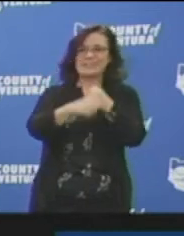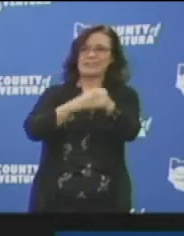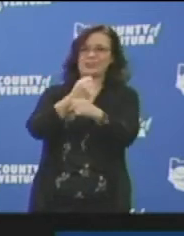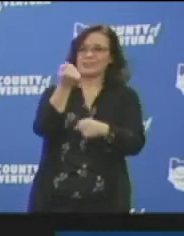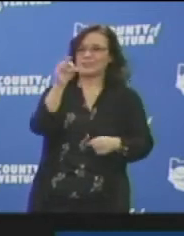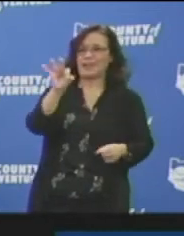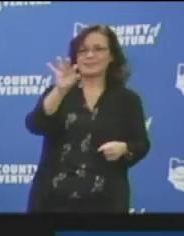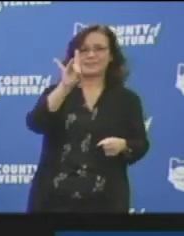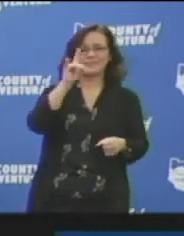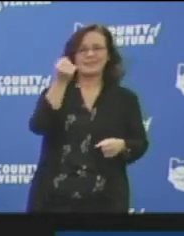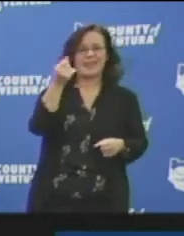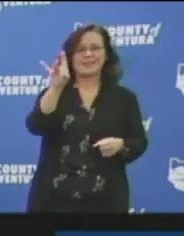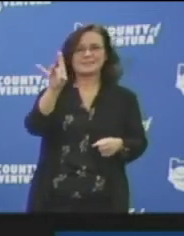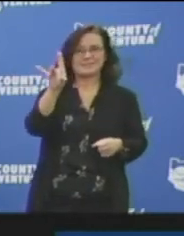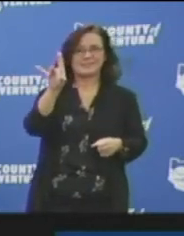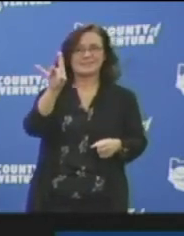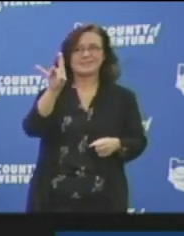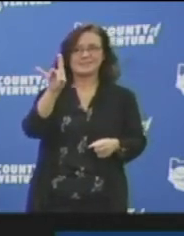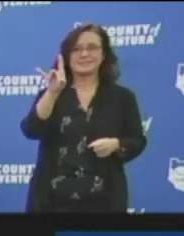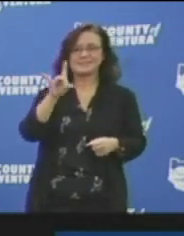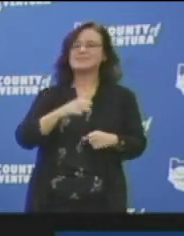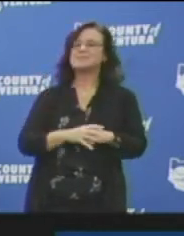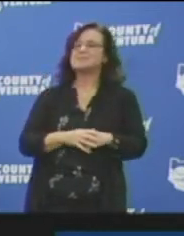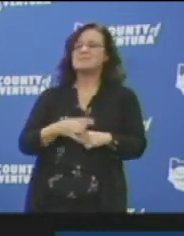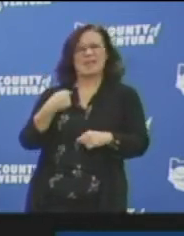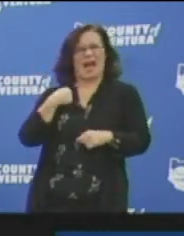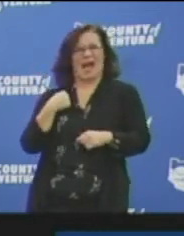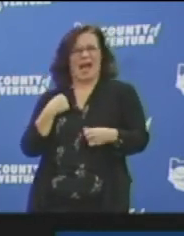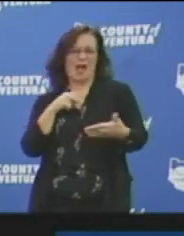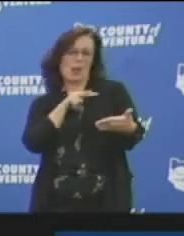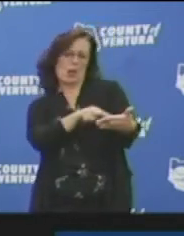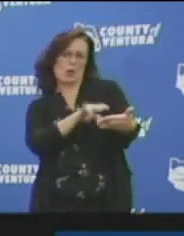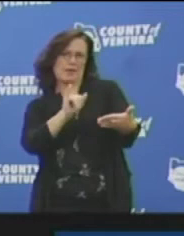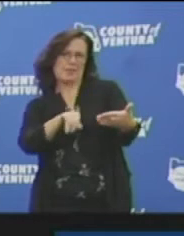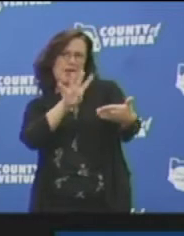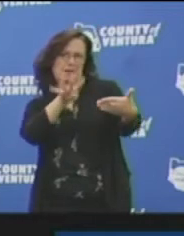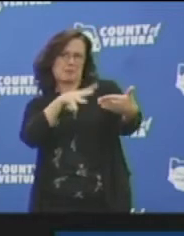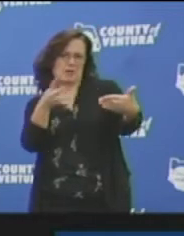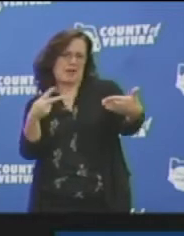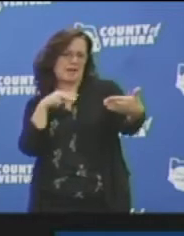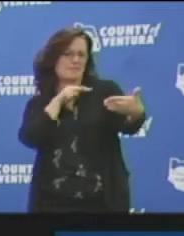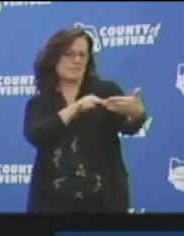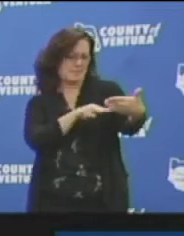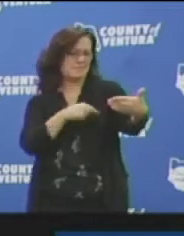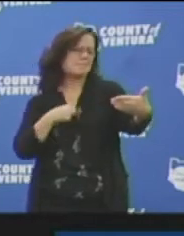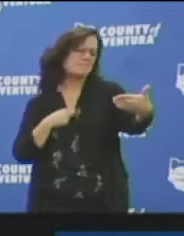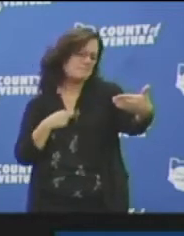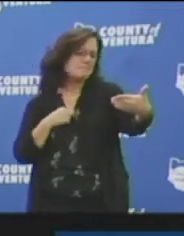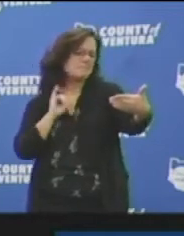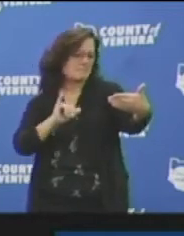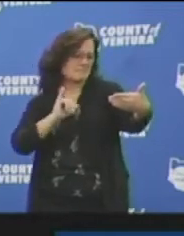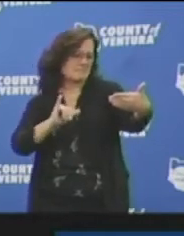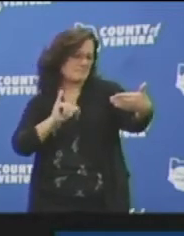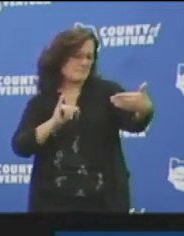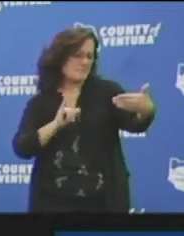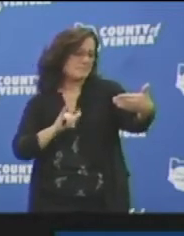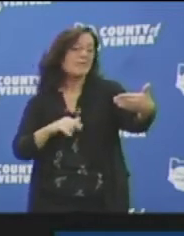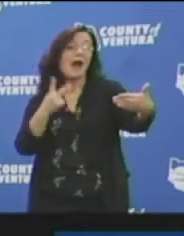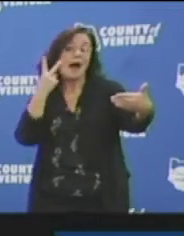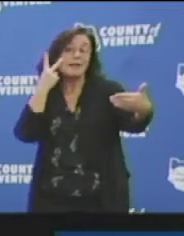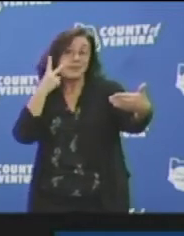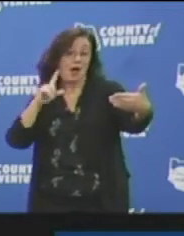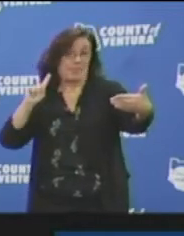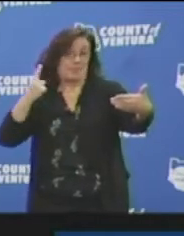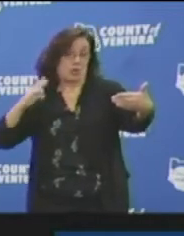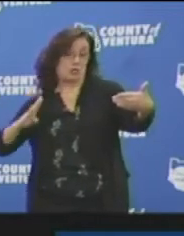When I first looked at this 9 months ago, I saw that first blip, and I really didn't see the rest of